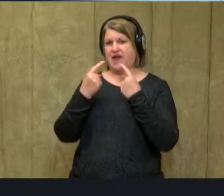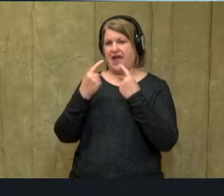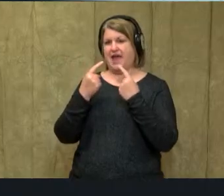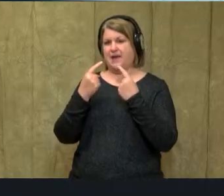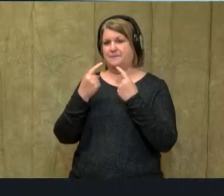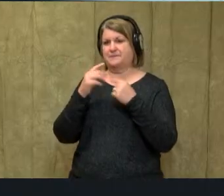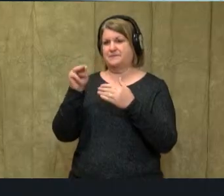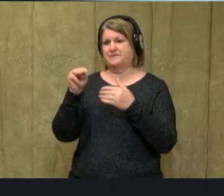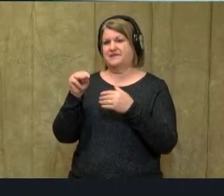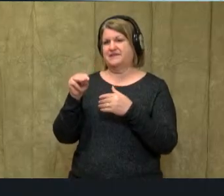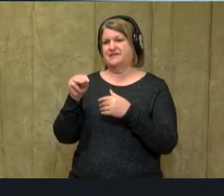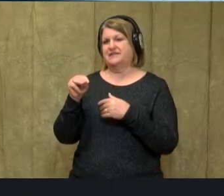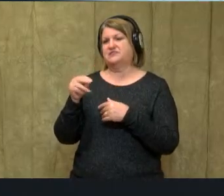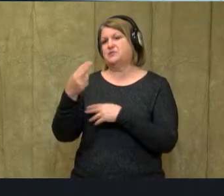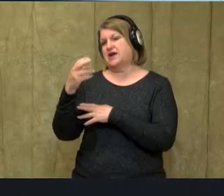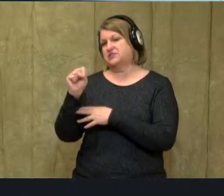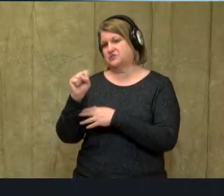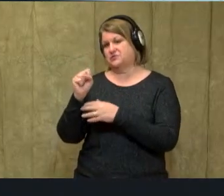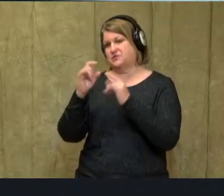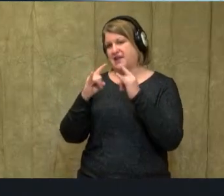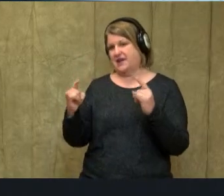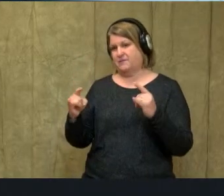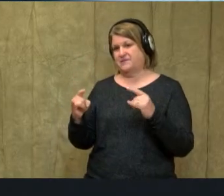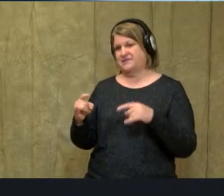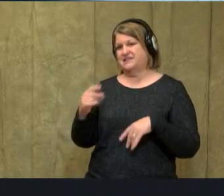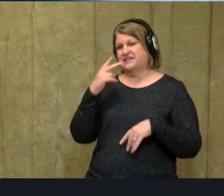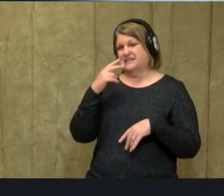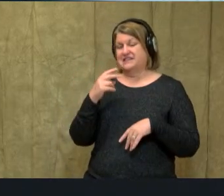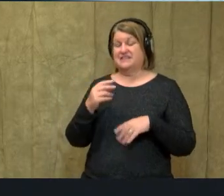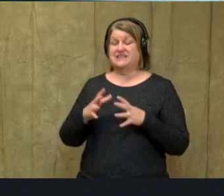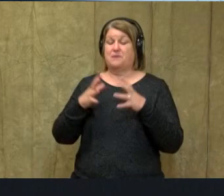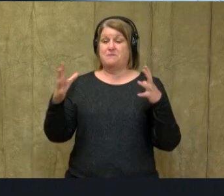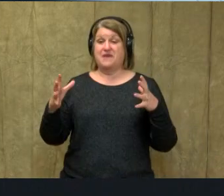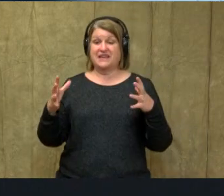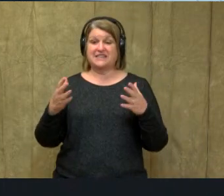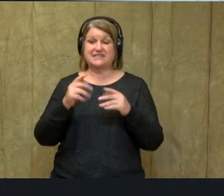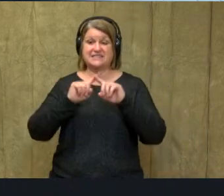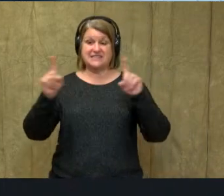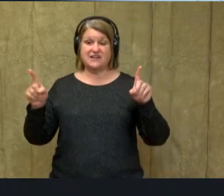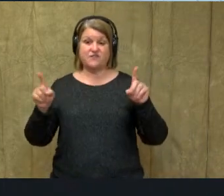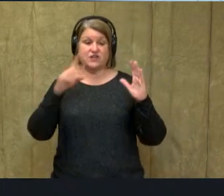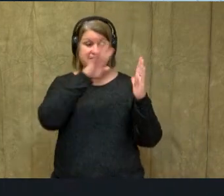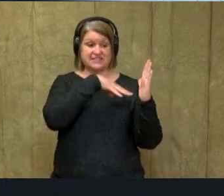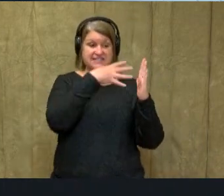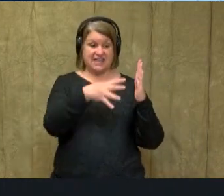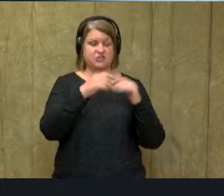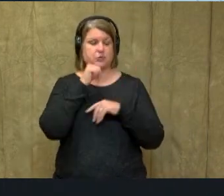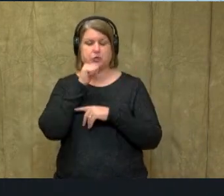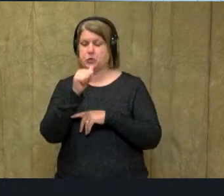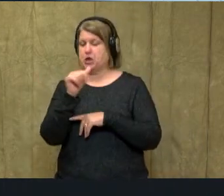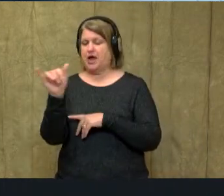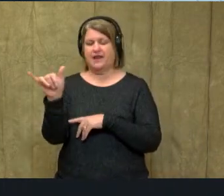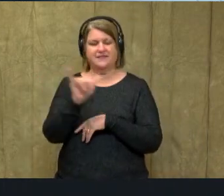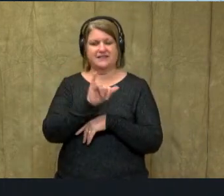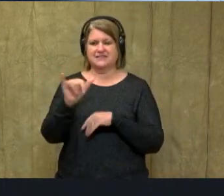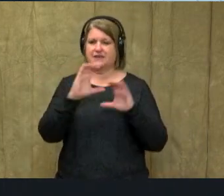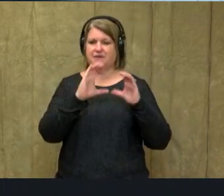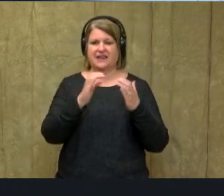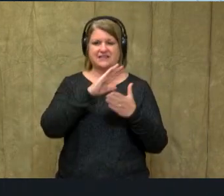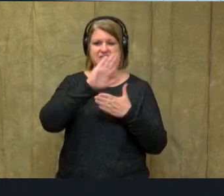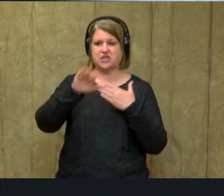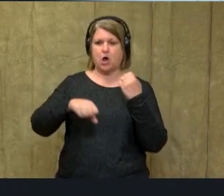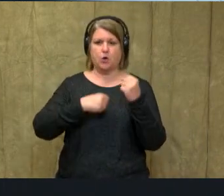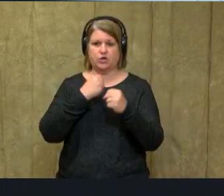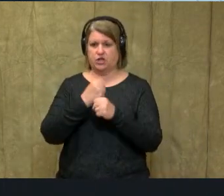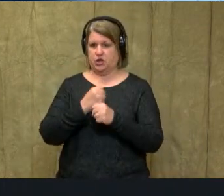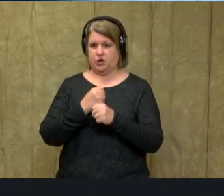difference I think that some freshmen see in a high school is scheduling. You are not in the same courses all year long normally